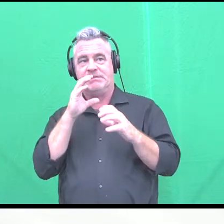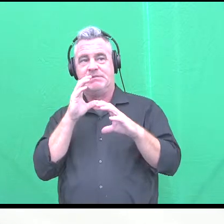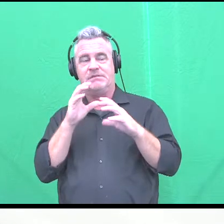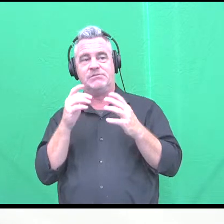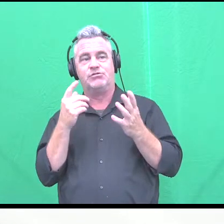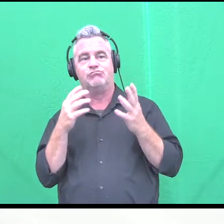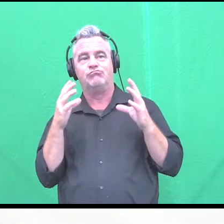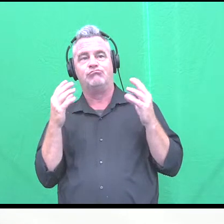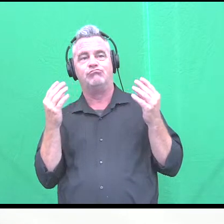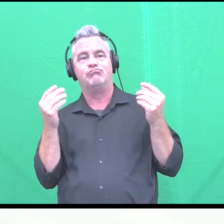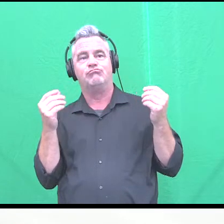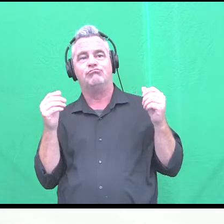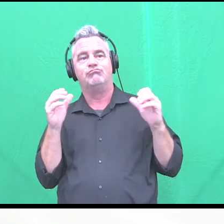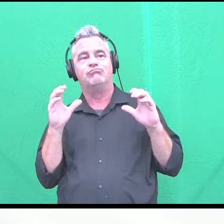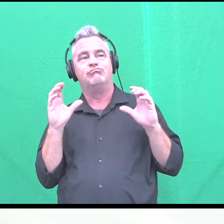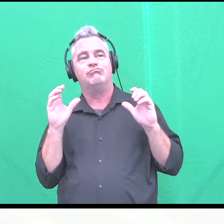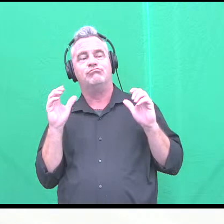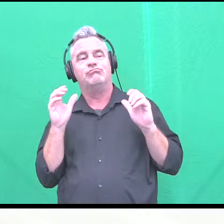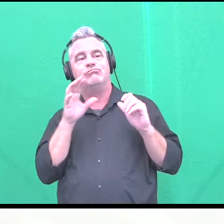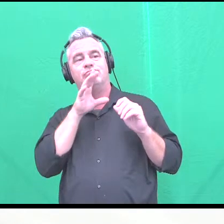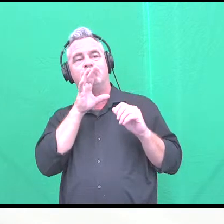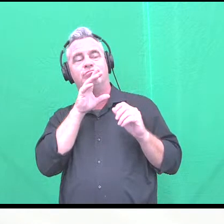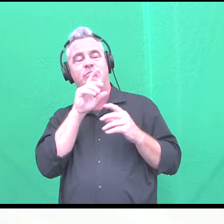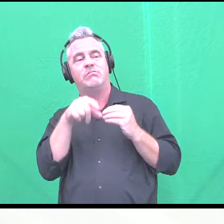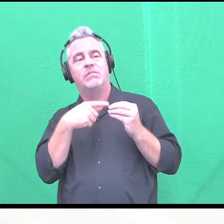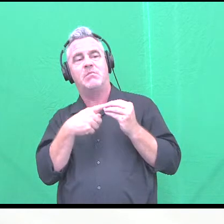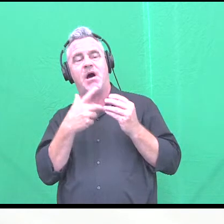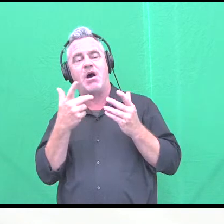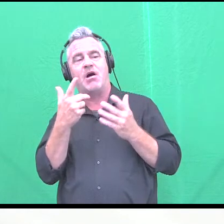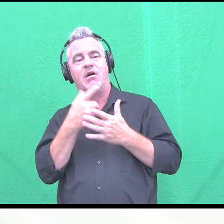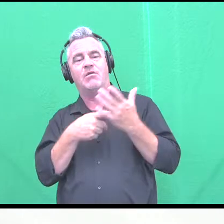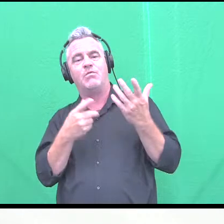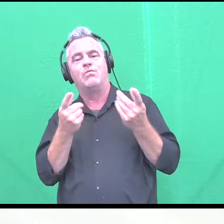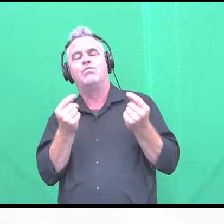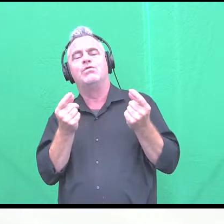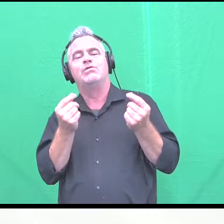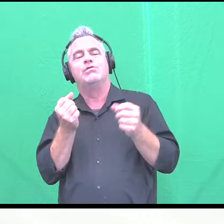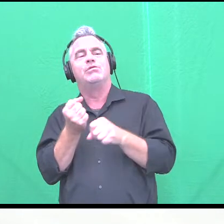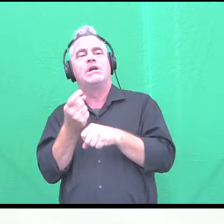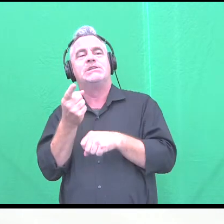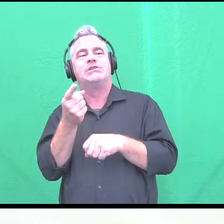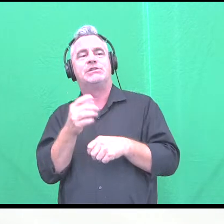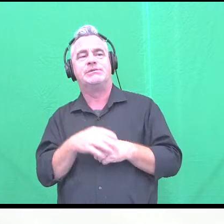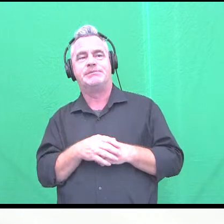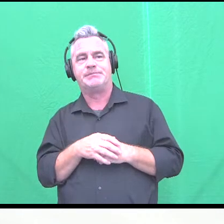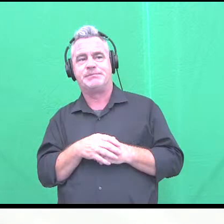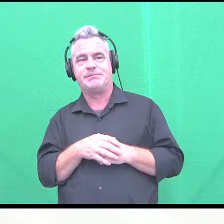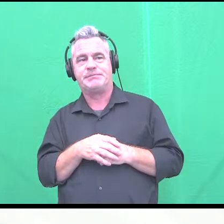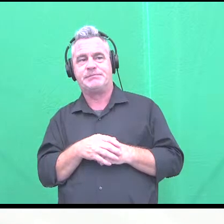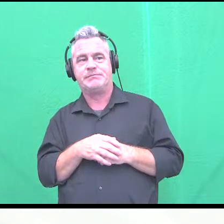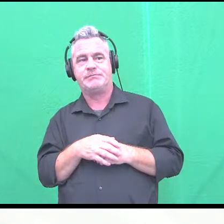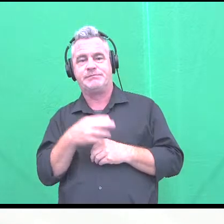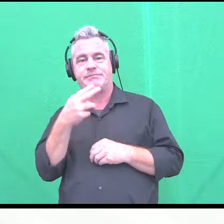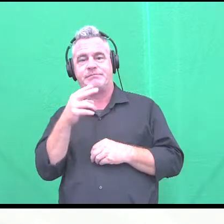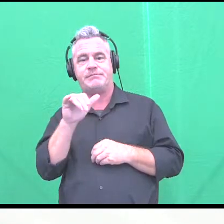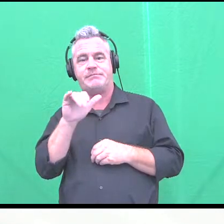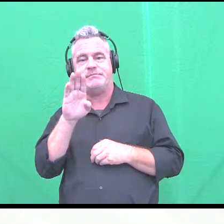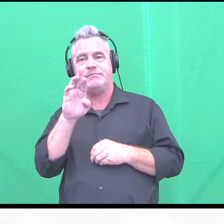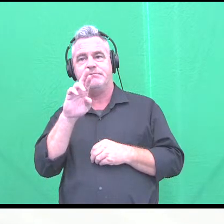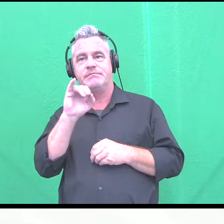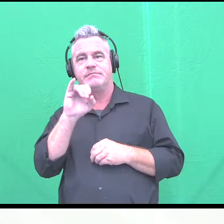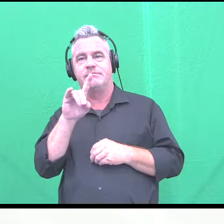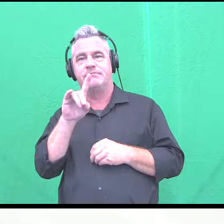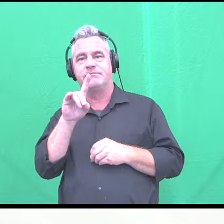next year, what do you want to see? And what we've come up with is a hybrid program. So 3